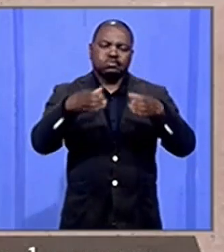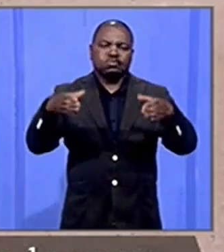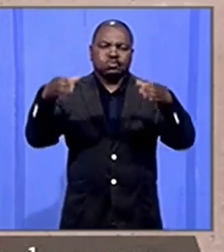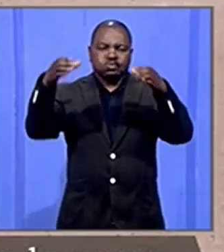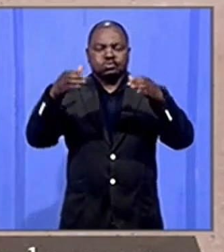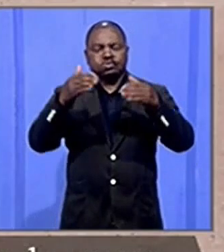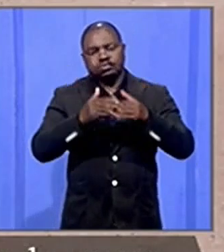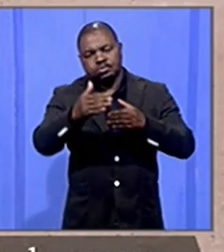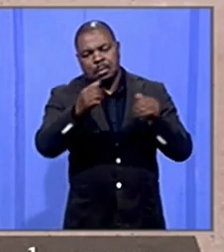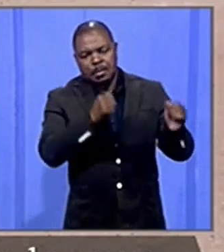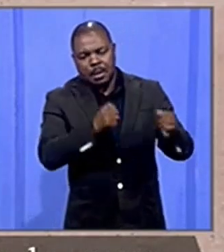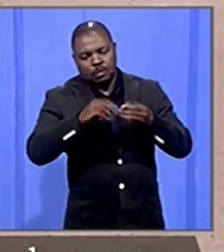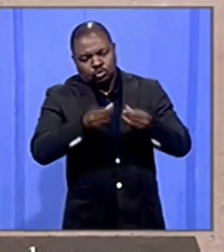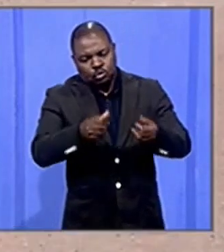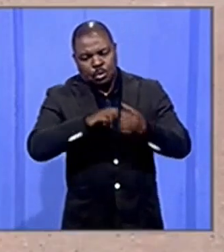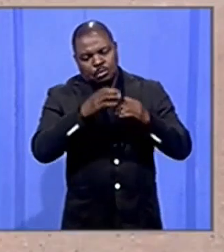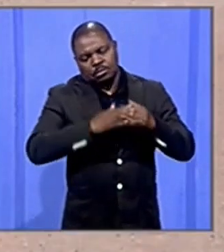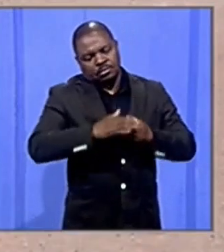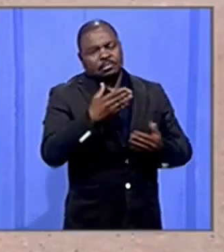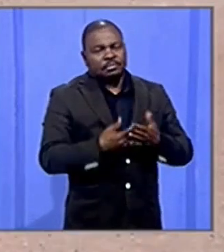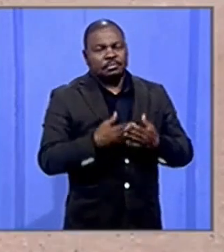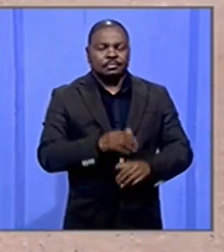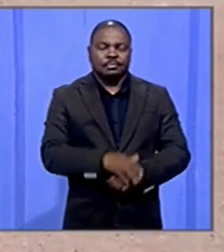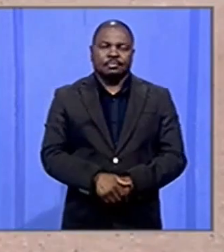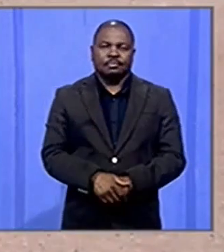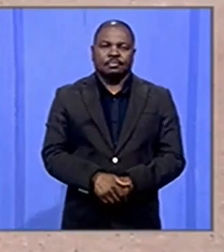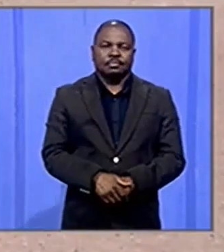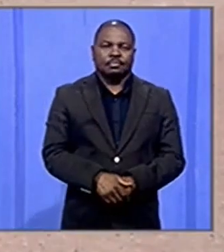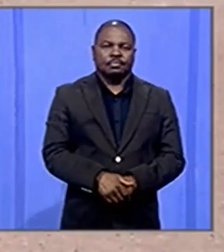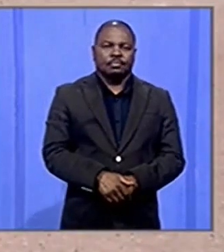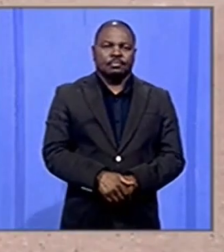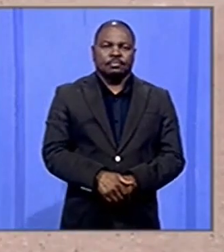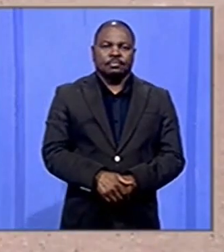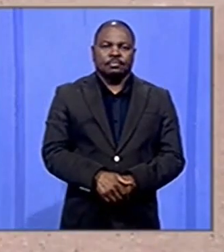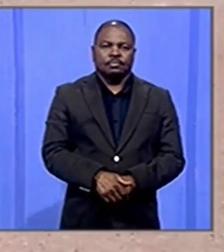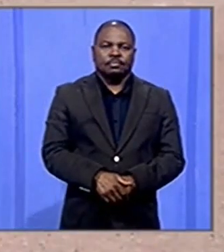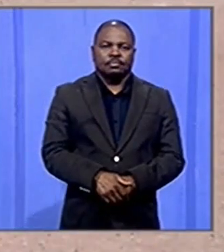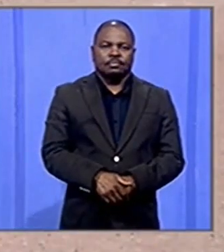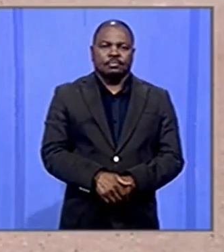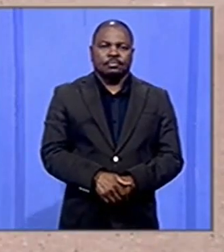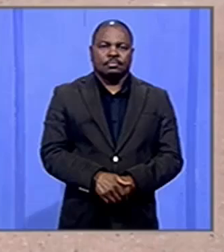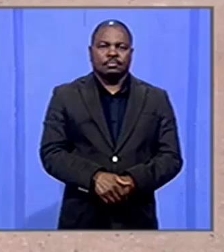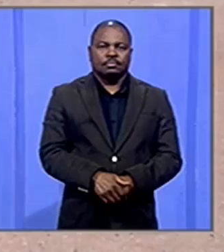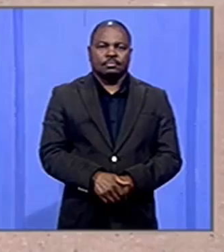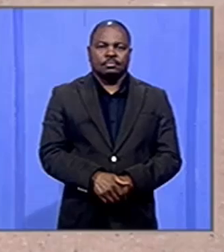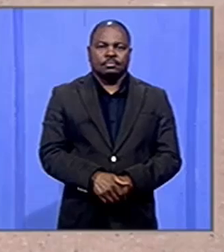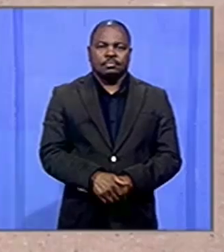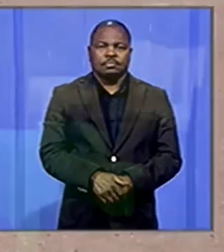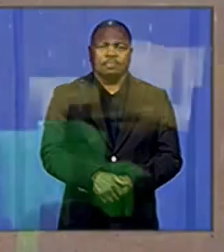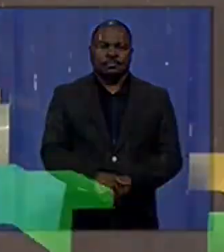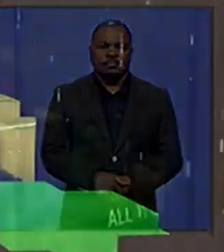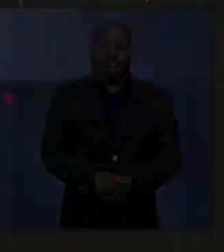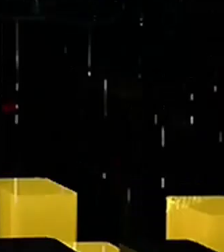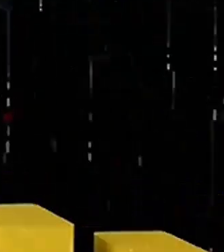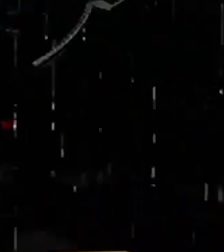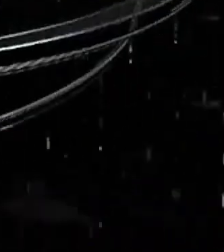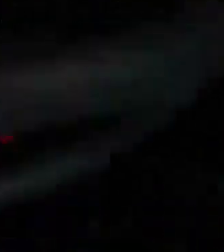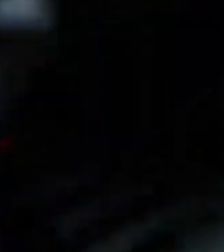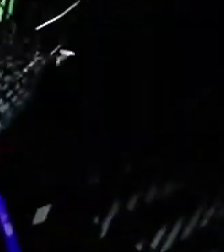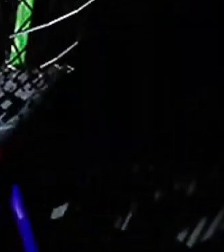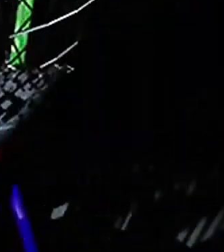tharabololo. Thabang Morutlwa, SABC News mo motseng wa Matloding kwa ntle ga Mahikeng.